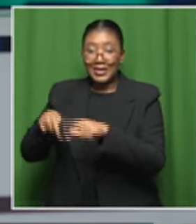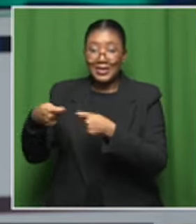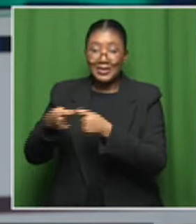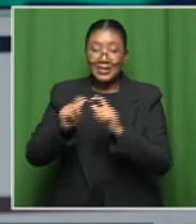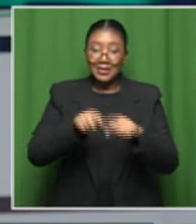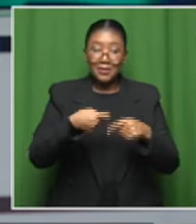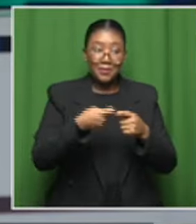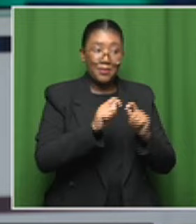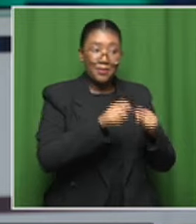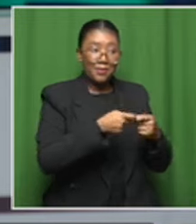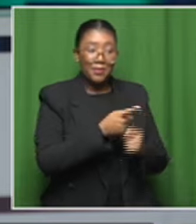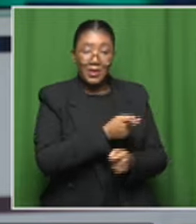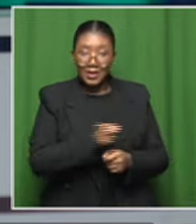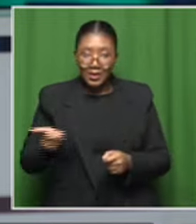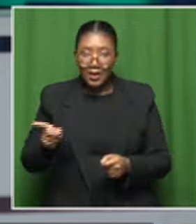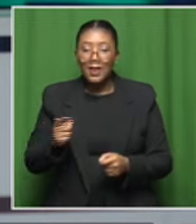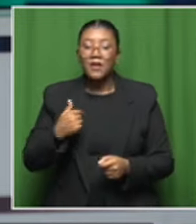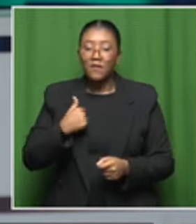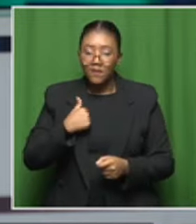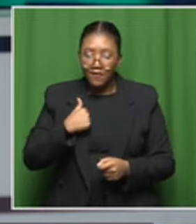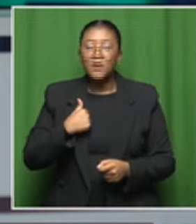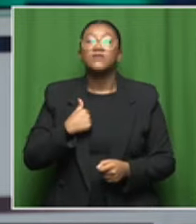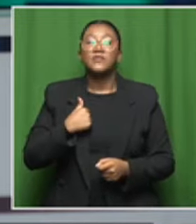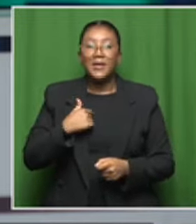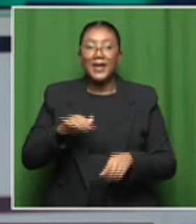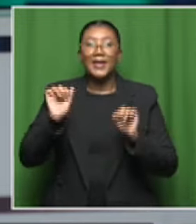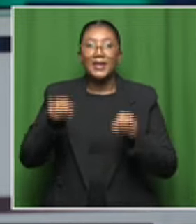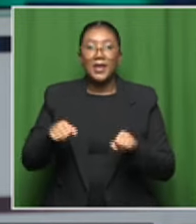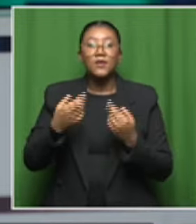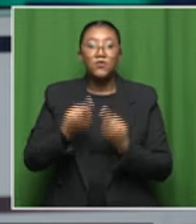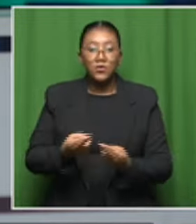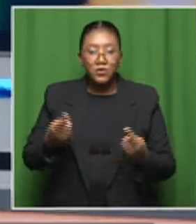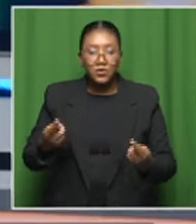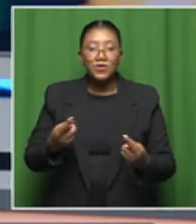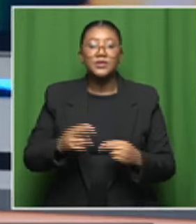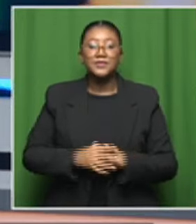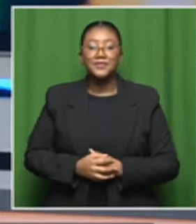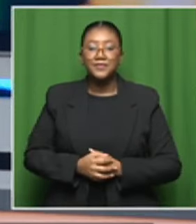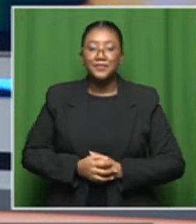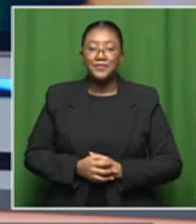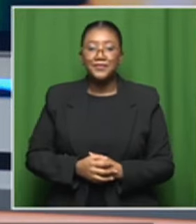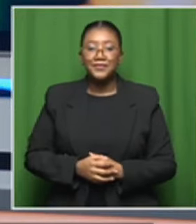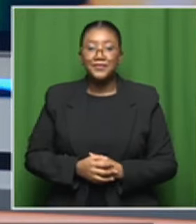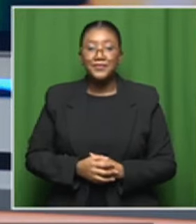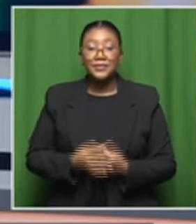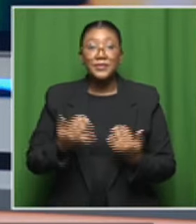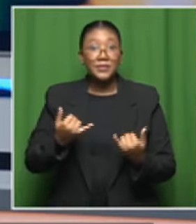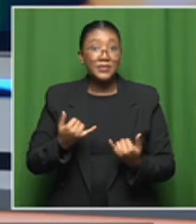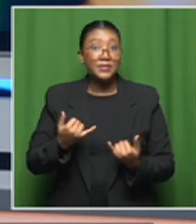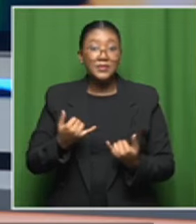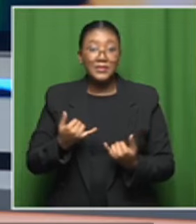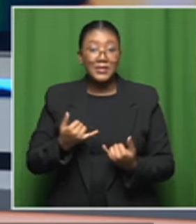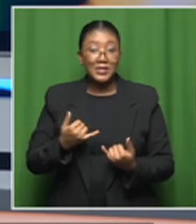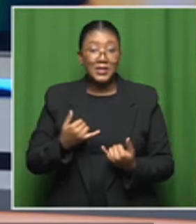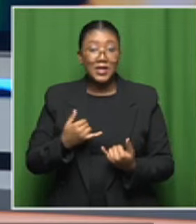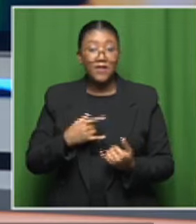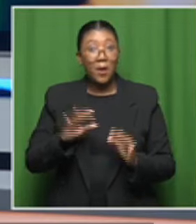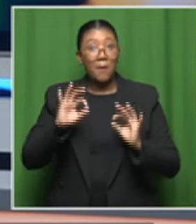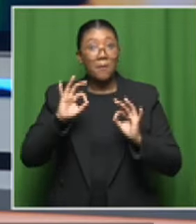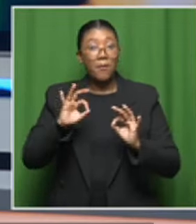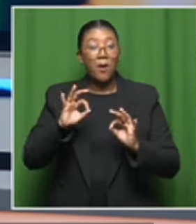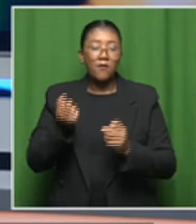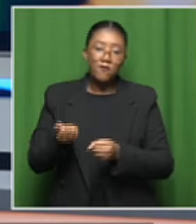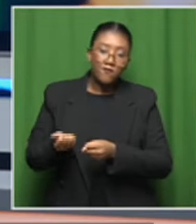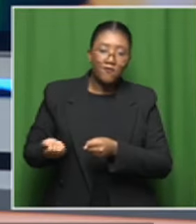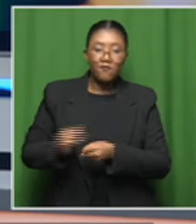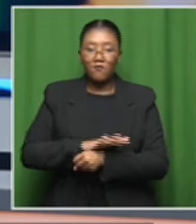have the tools to go out there and say, look at me, this is what the team has. How far off are we from full professionalization